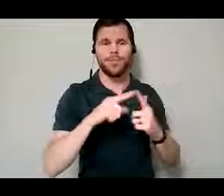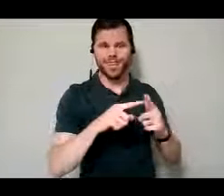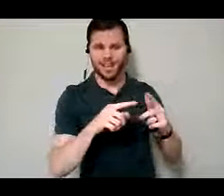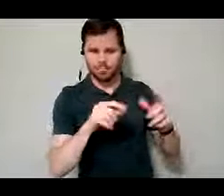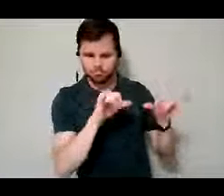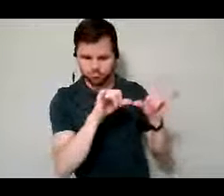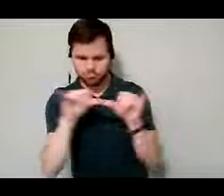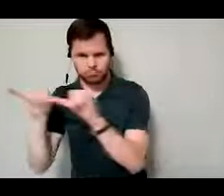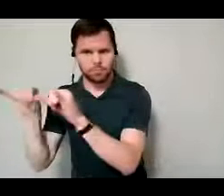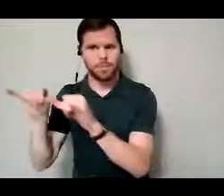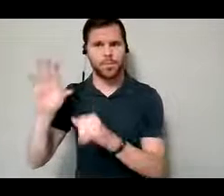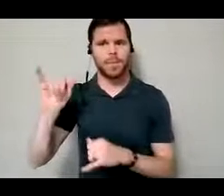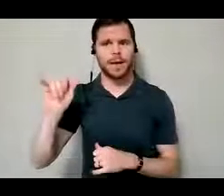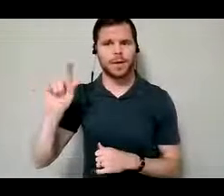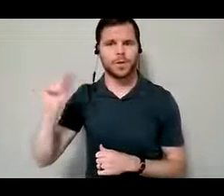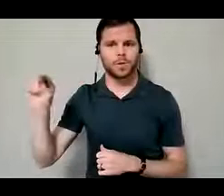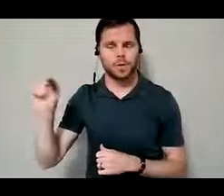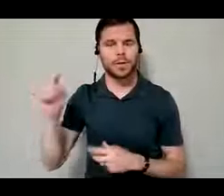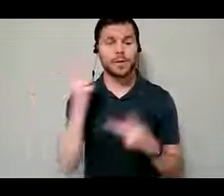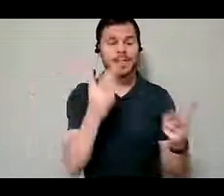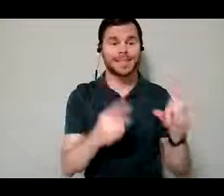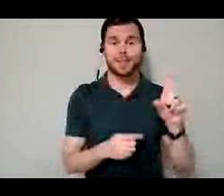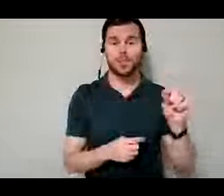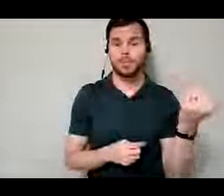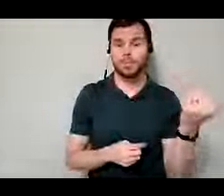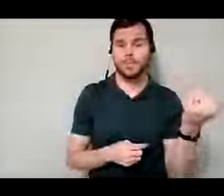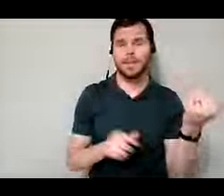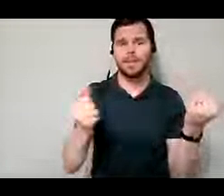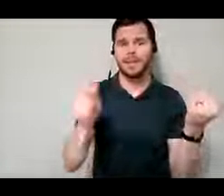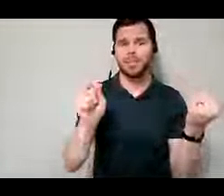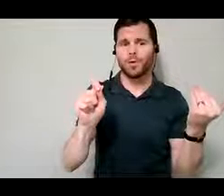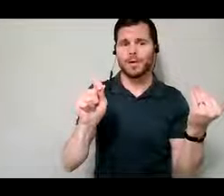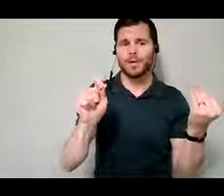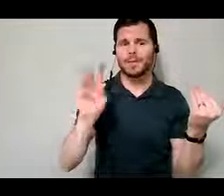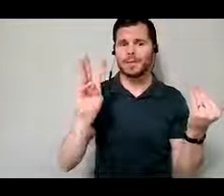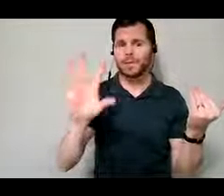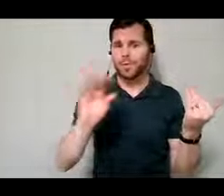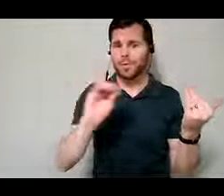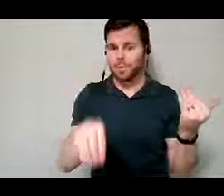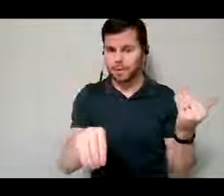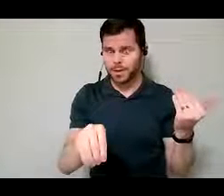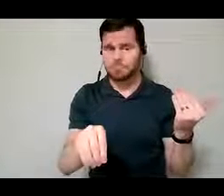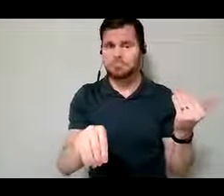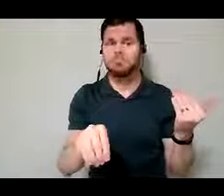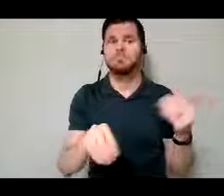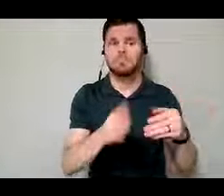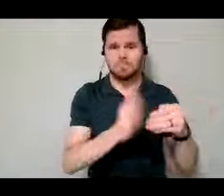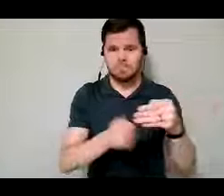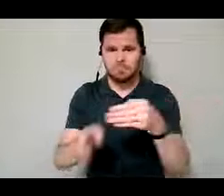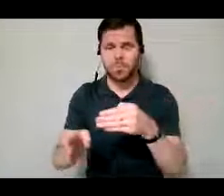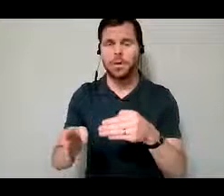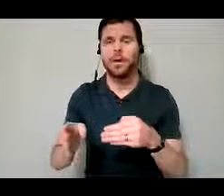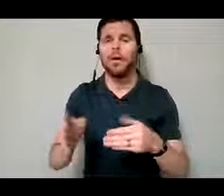of students. So you can see that in 2015, we were at a 10.65% rate of completers. And as of last